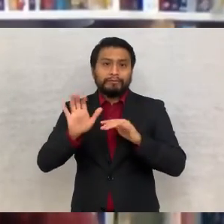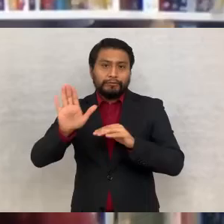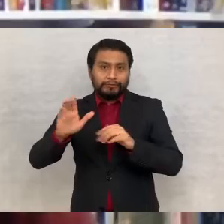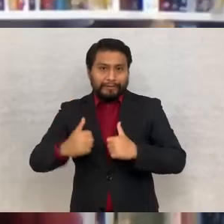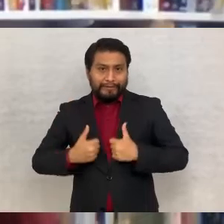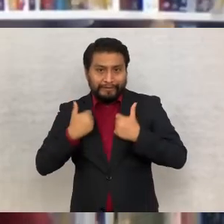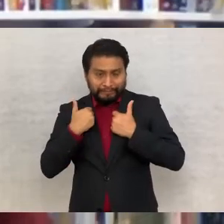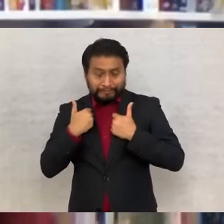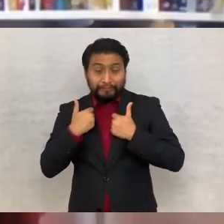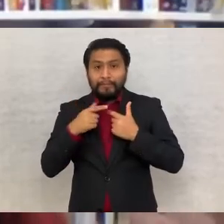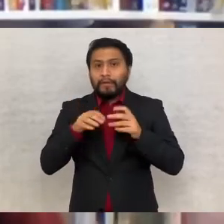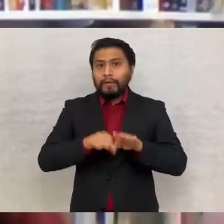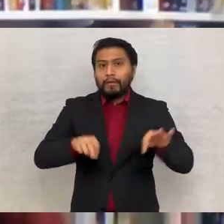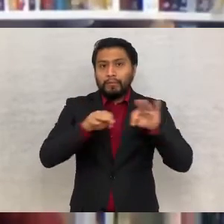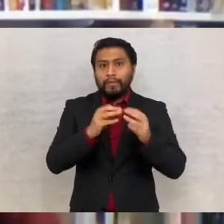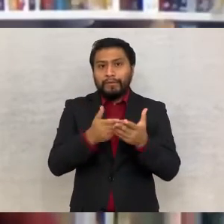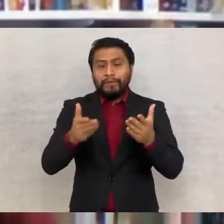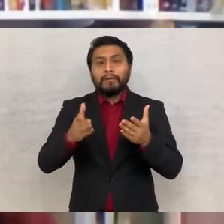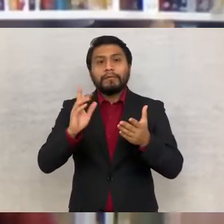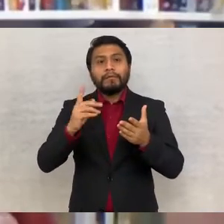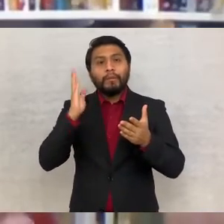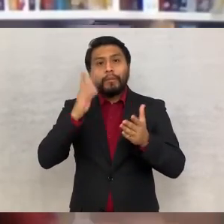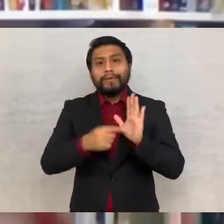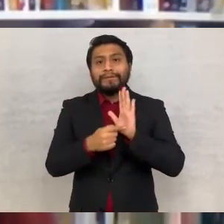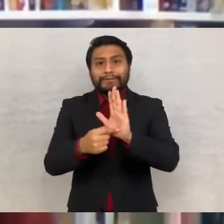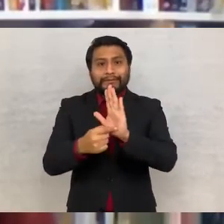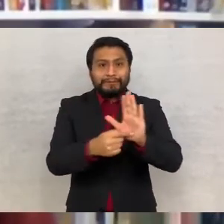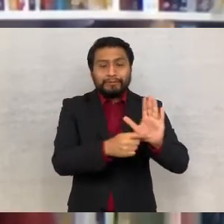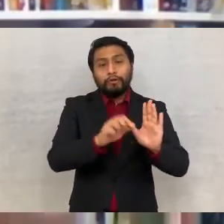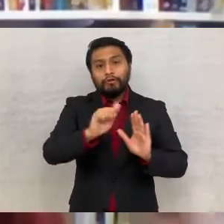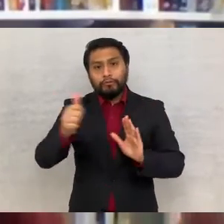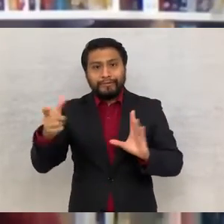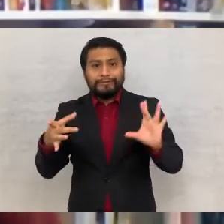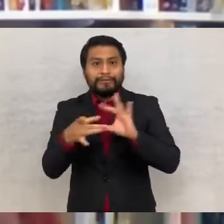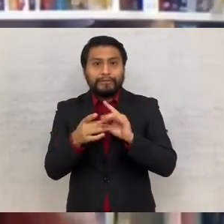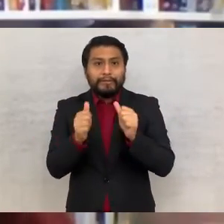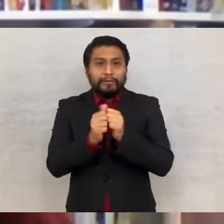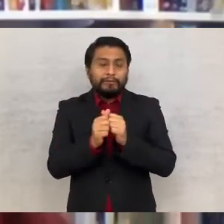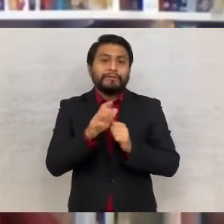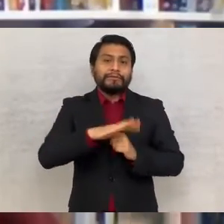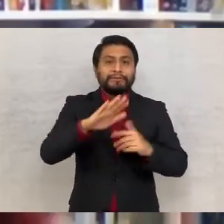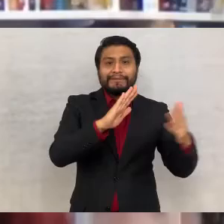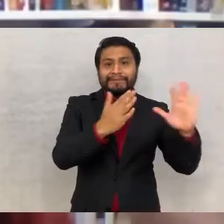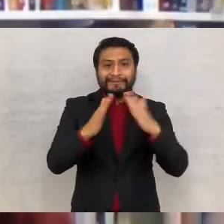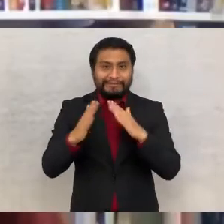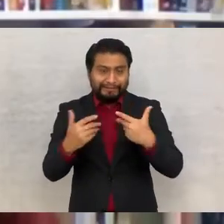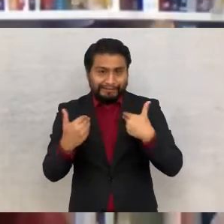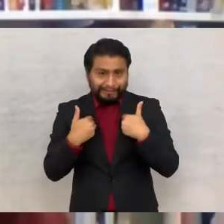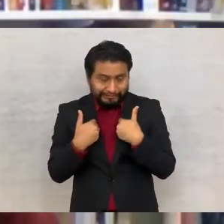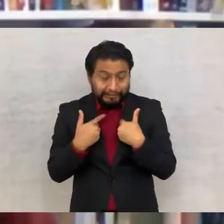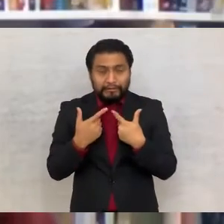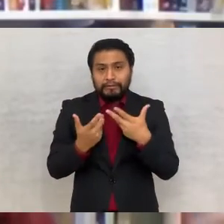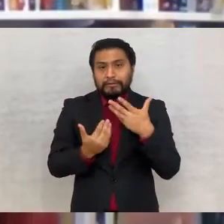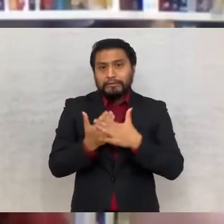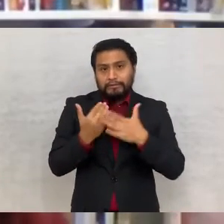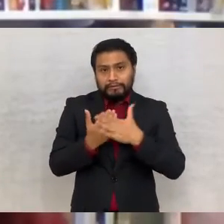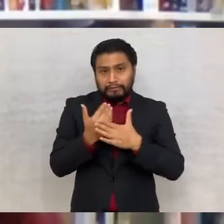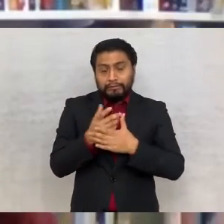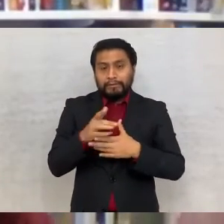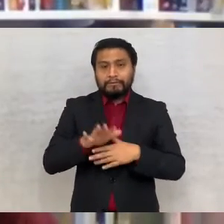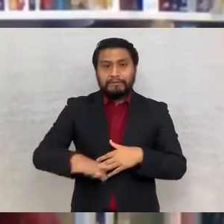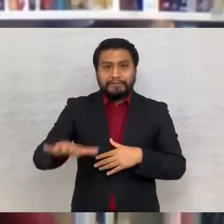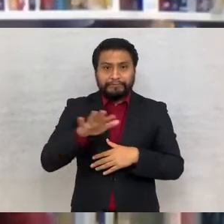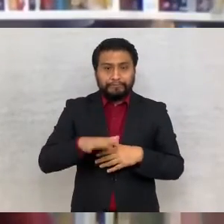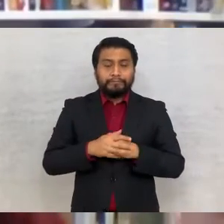Eugenics also flourished alongside the ills attributed to immigration, especially when it was blamed in 1890 for the first